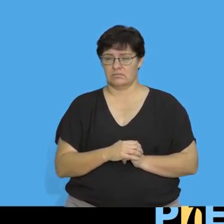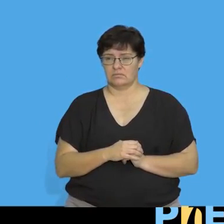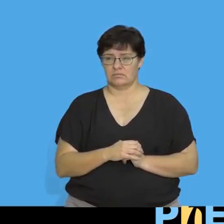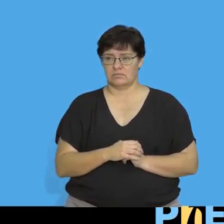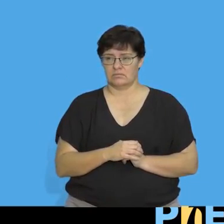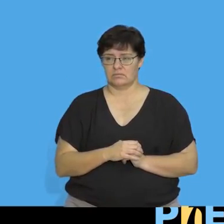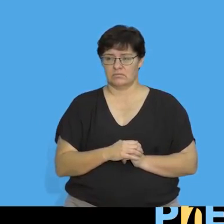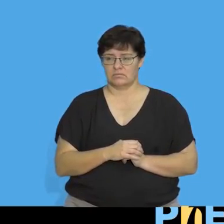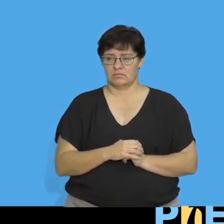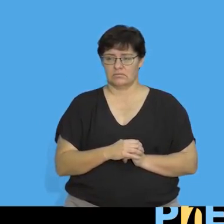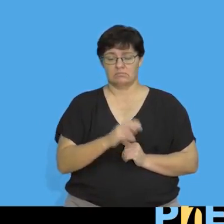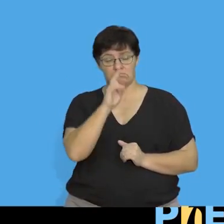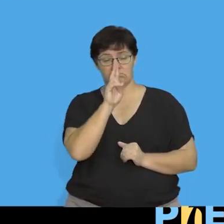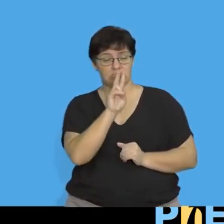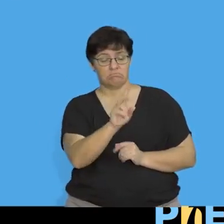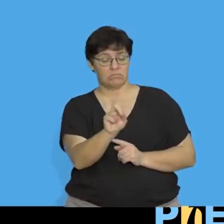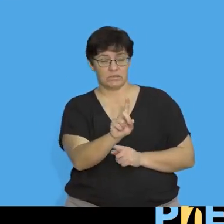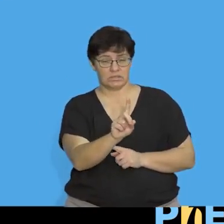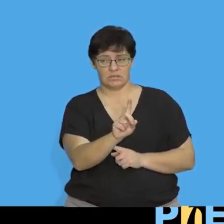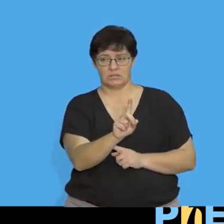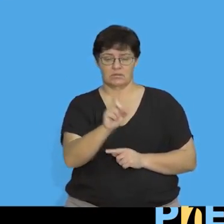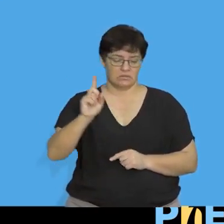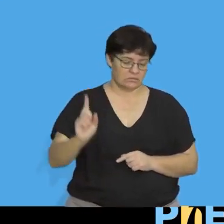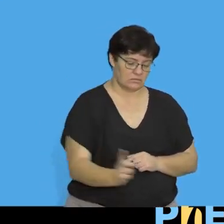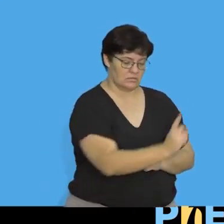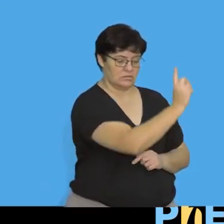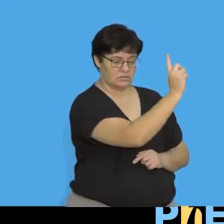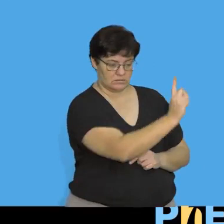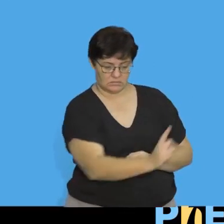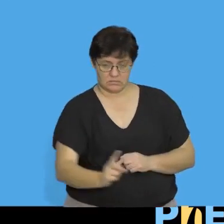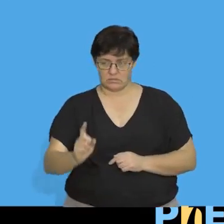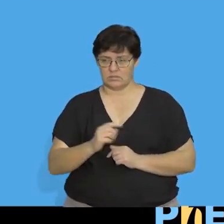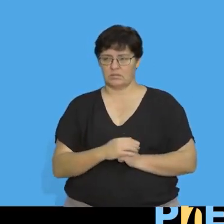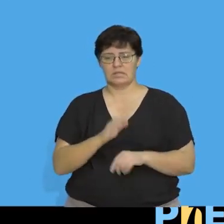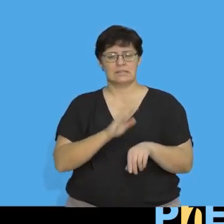We recognize we swing this one now, measure the period.